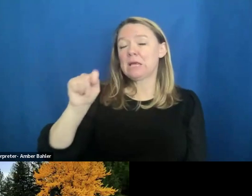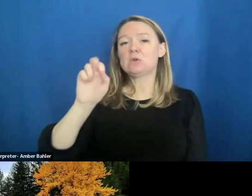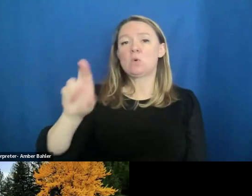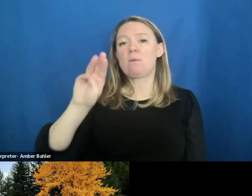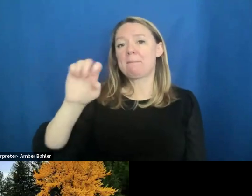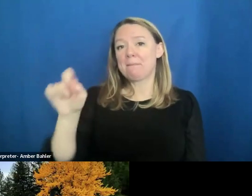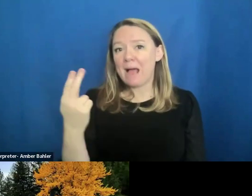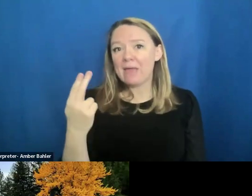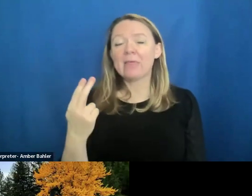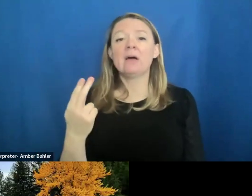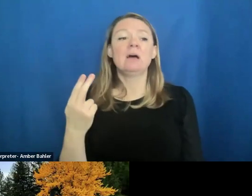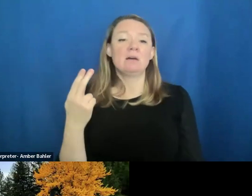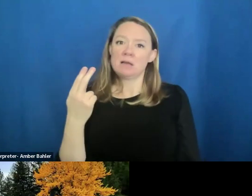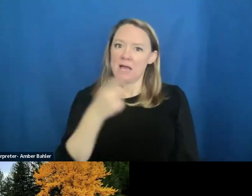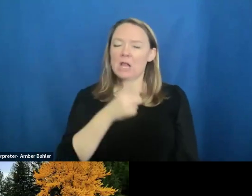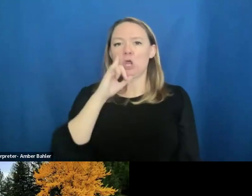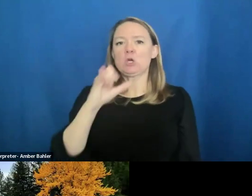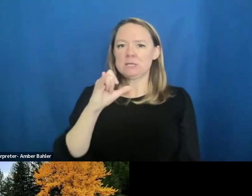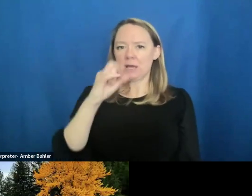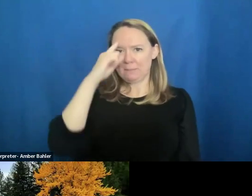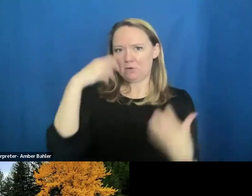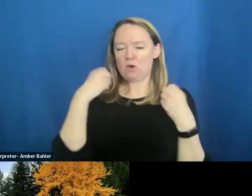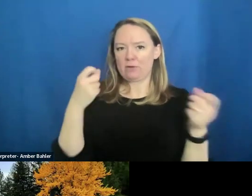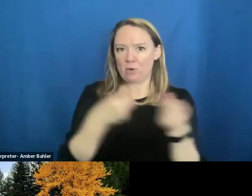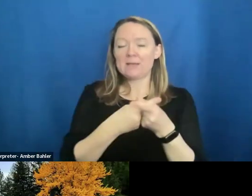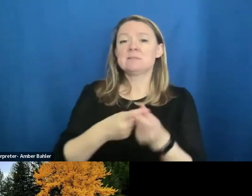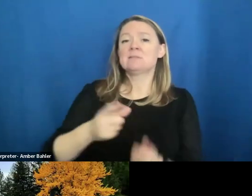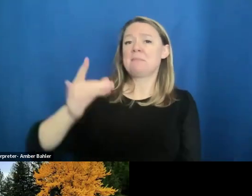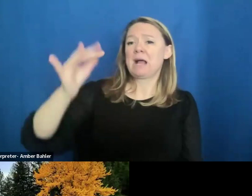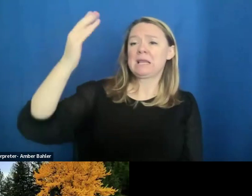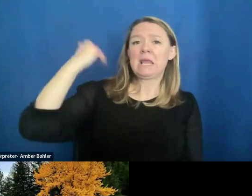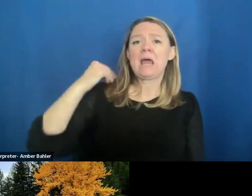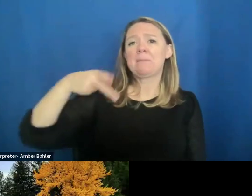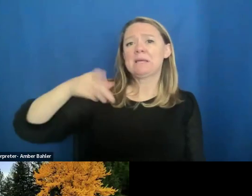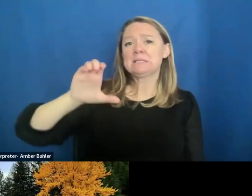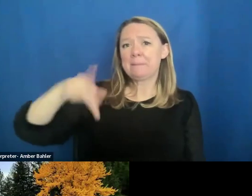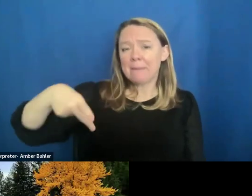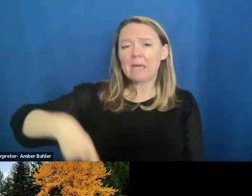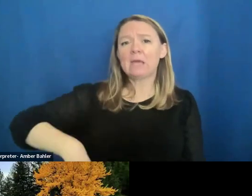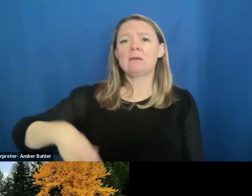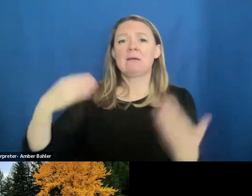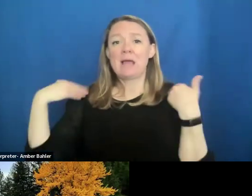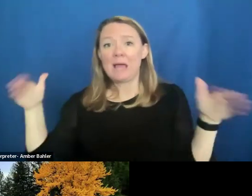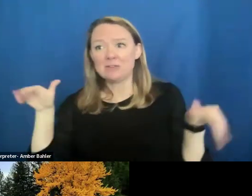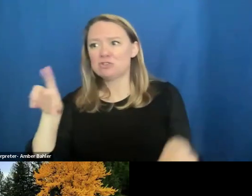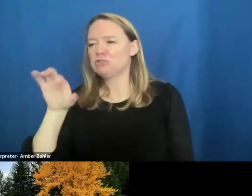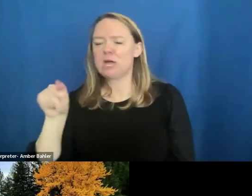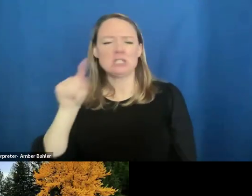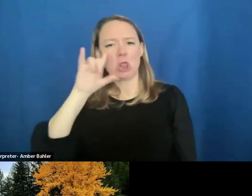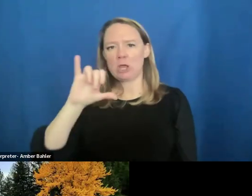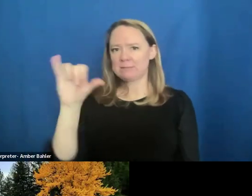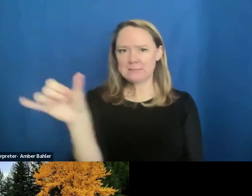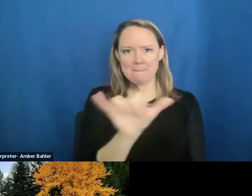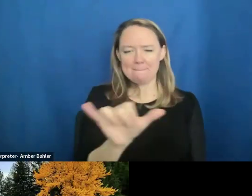angel dust back in the day, used to have people behave similarly, sort of out of control. Can't forget alcohol. People can behave, you